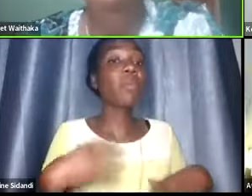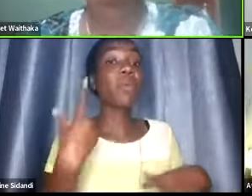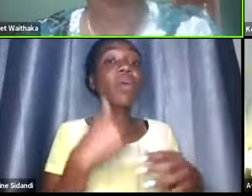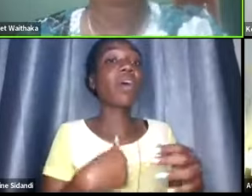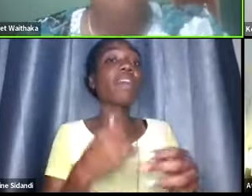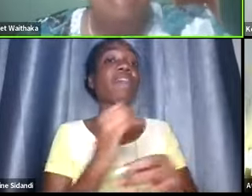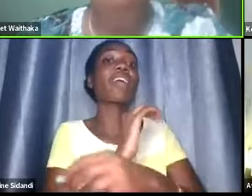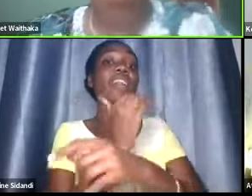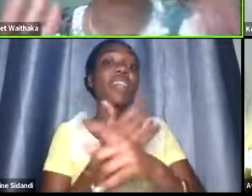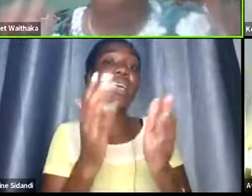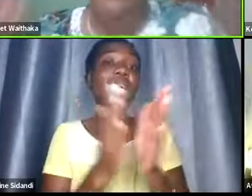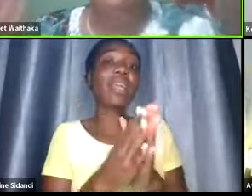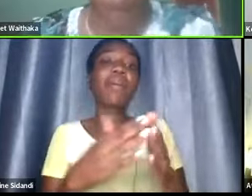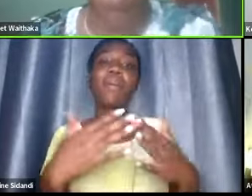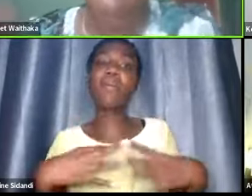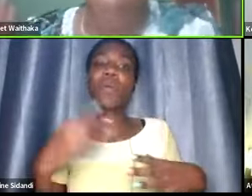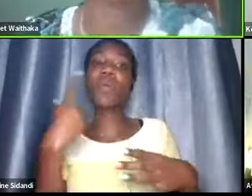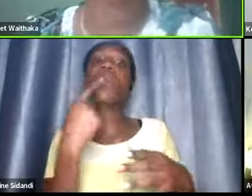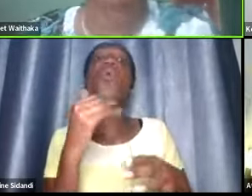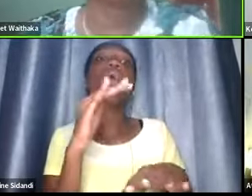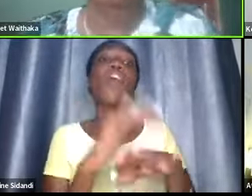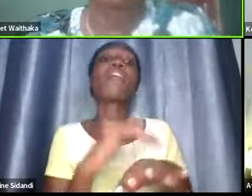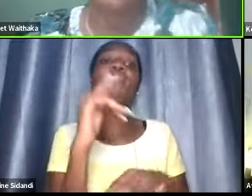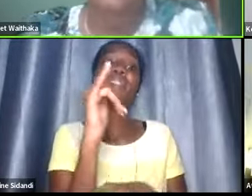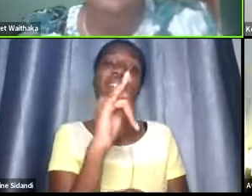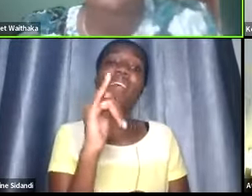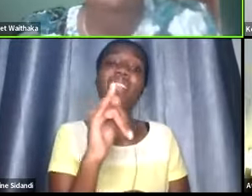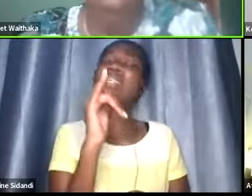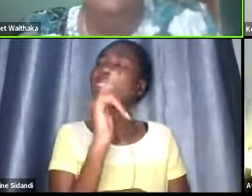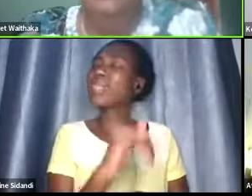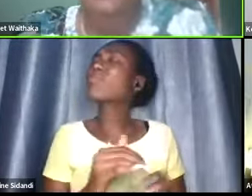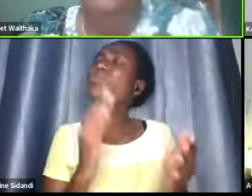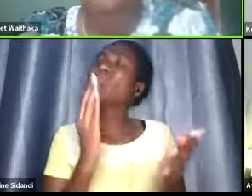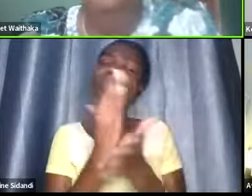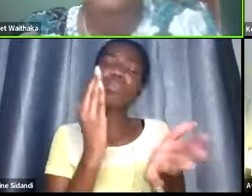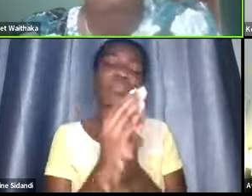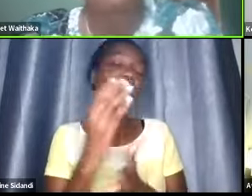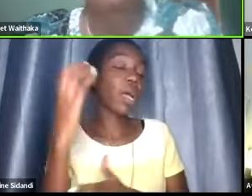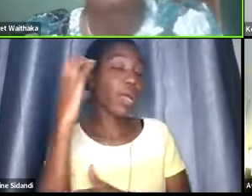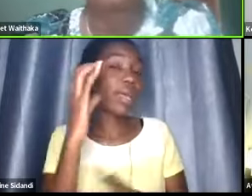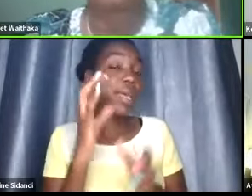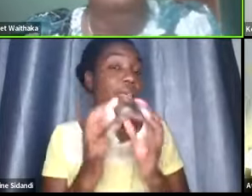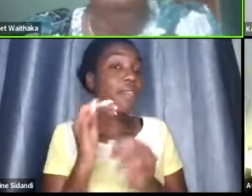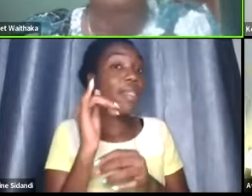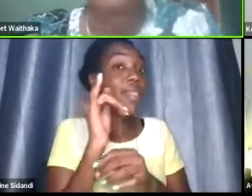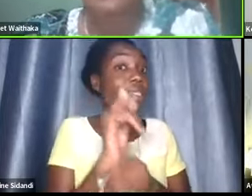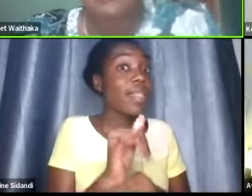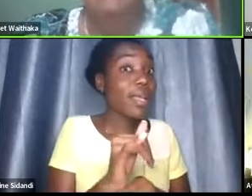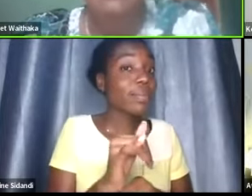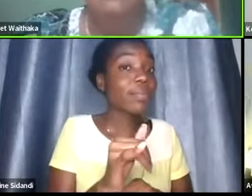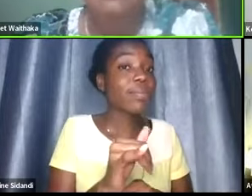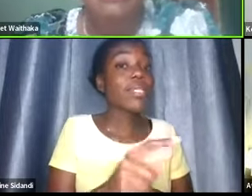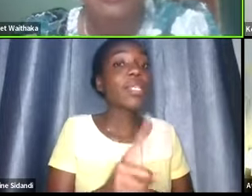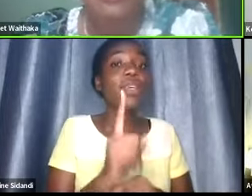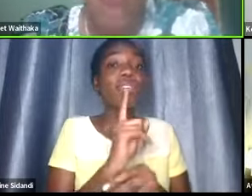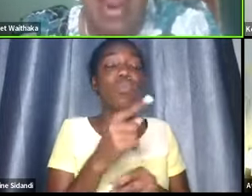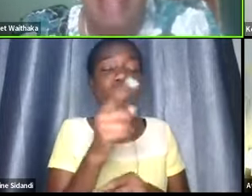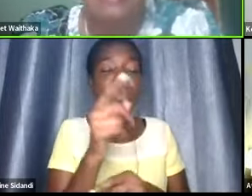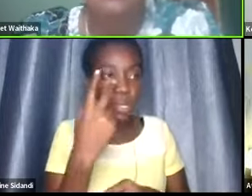really on that is really their true careers. If that is the one, it would be. But of course, we look at so many other areas